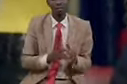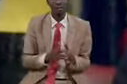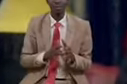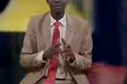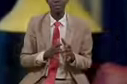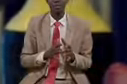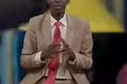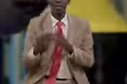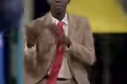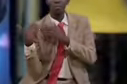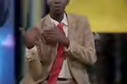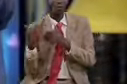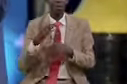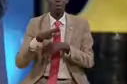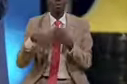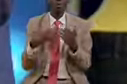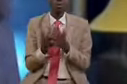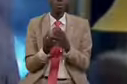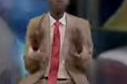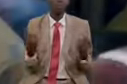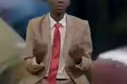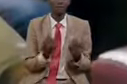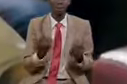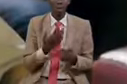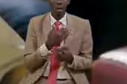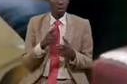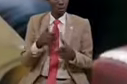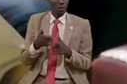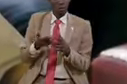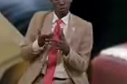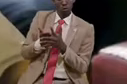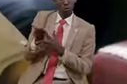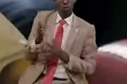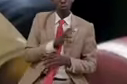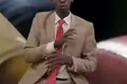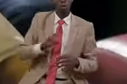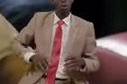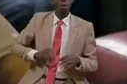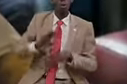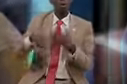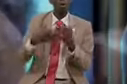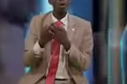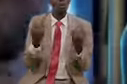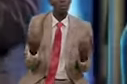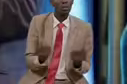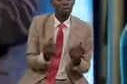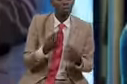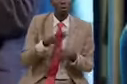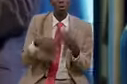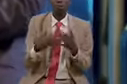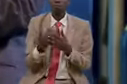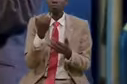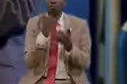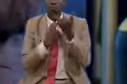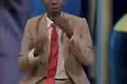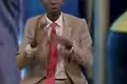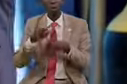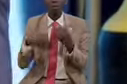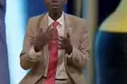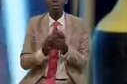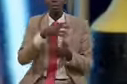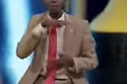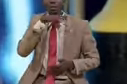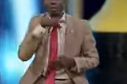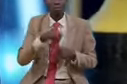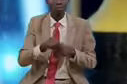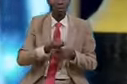it all. And then through him, all the sins, all the transgression, all the iniquity that